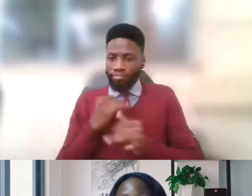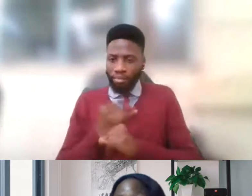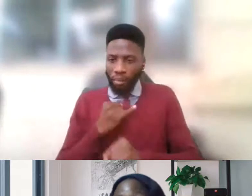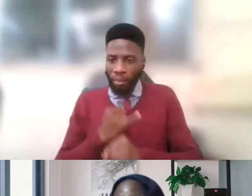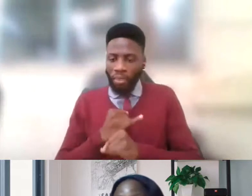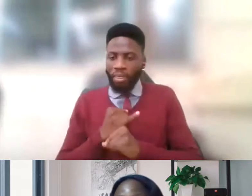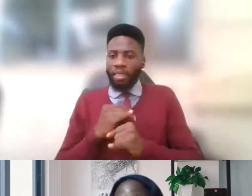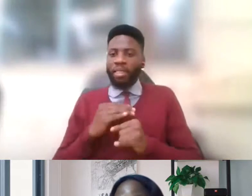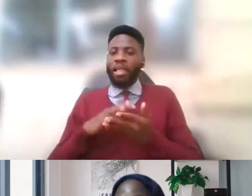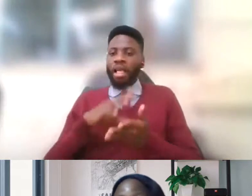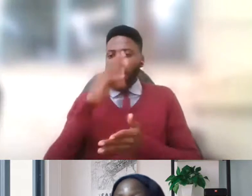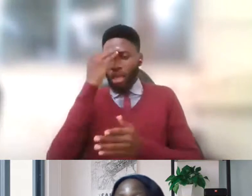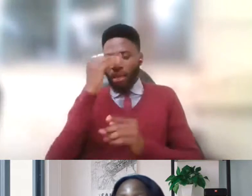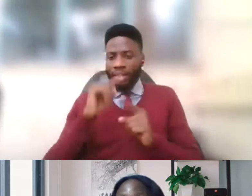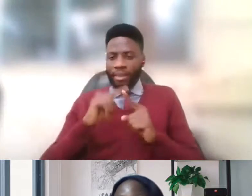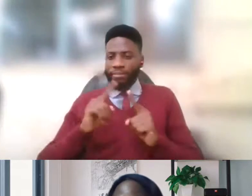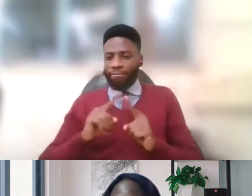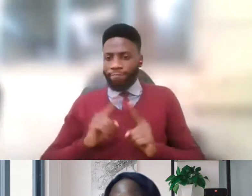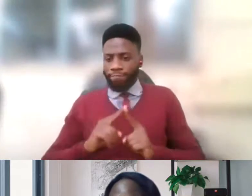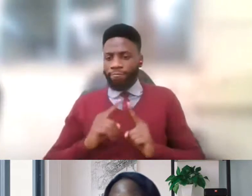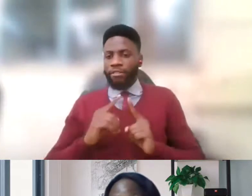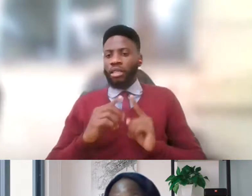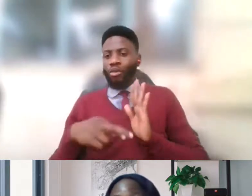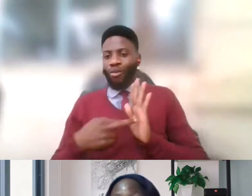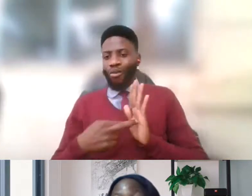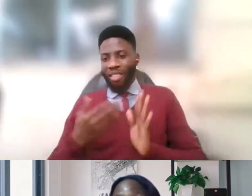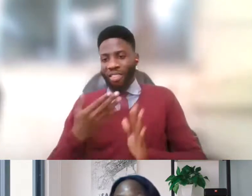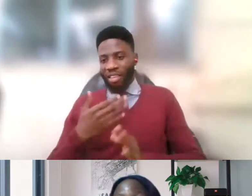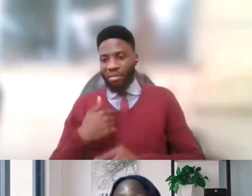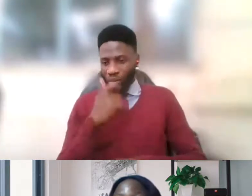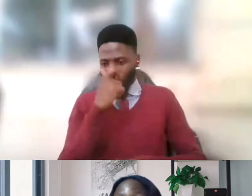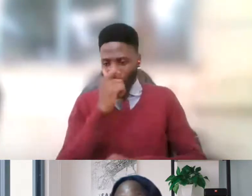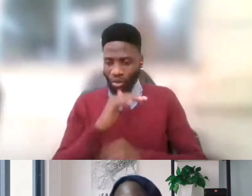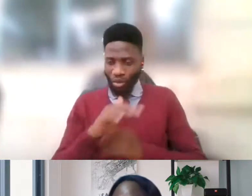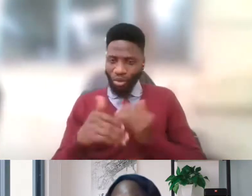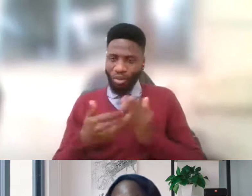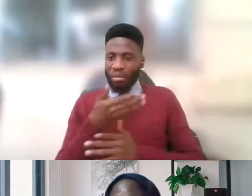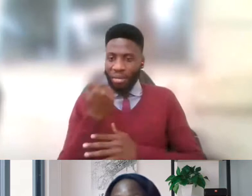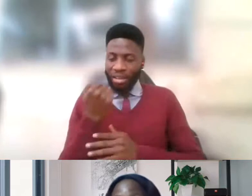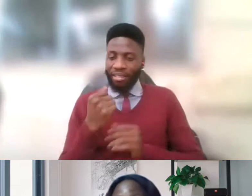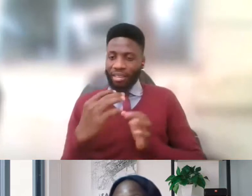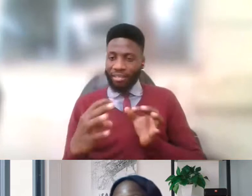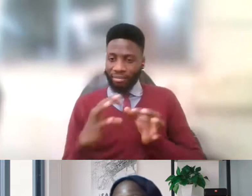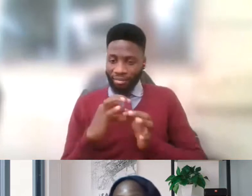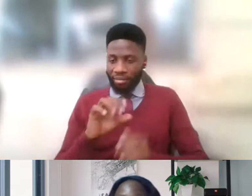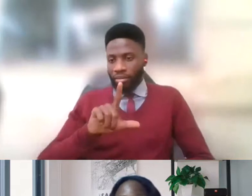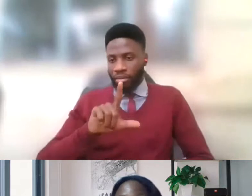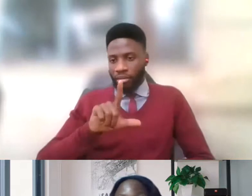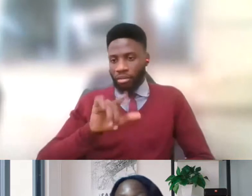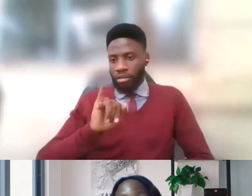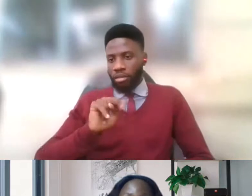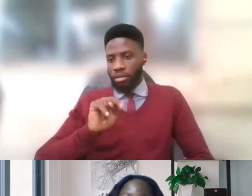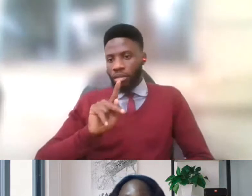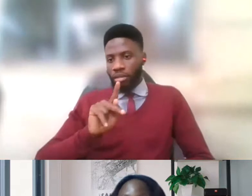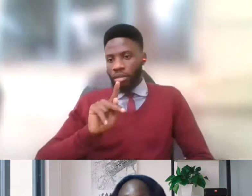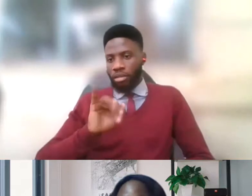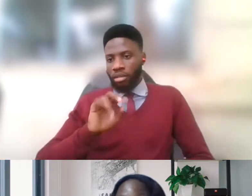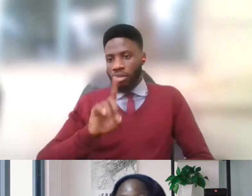Thank you very much, David. When Peter and David, so when you were talking about all these